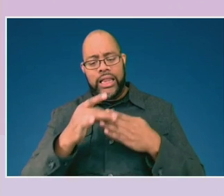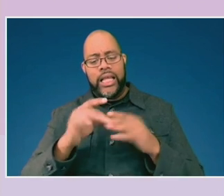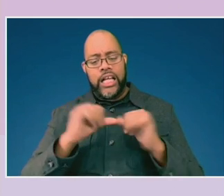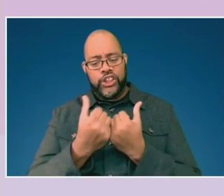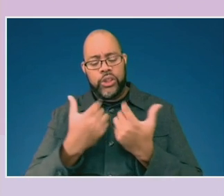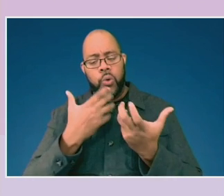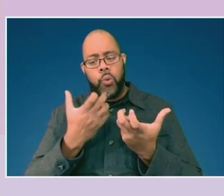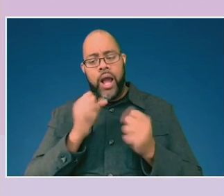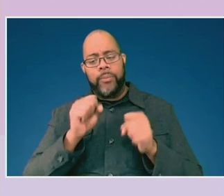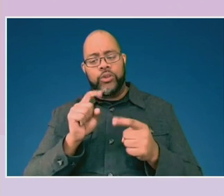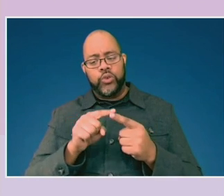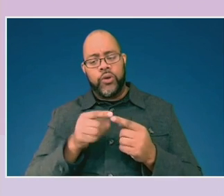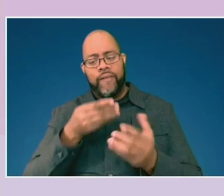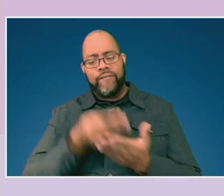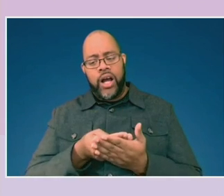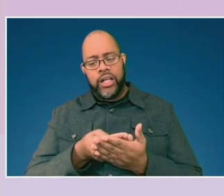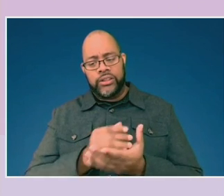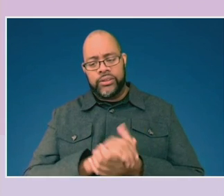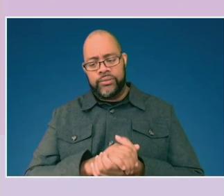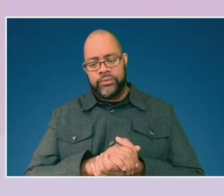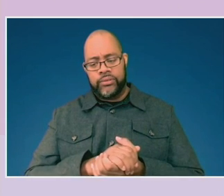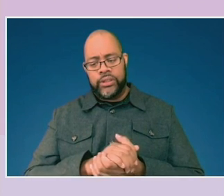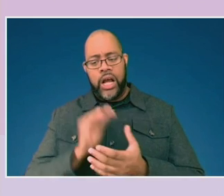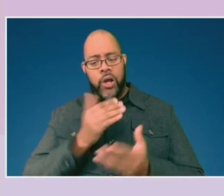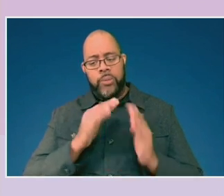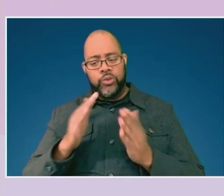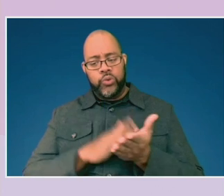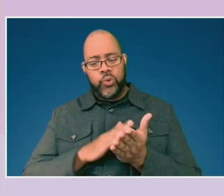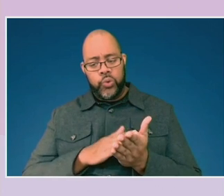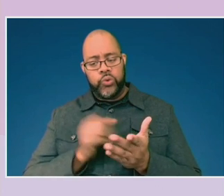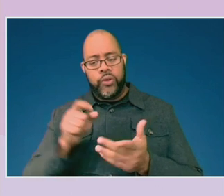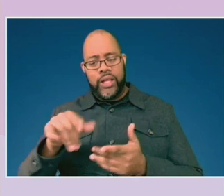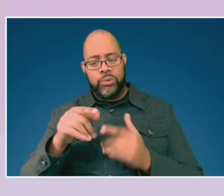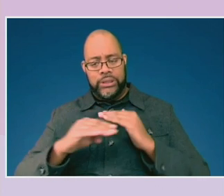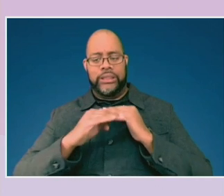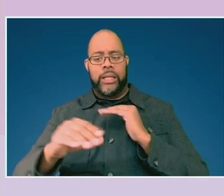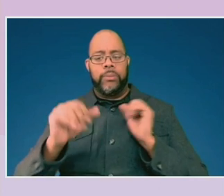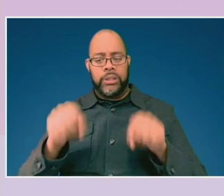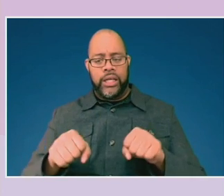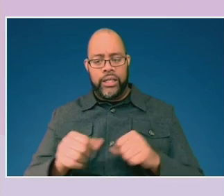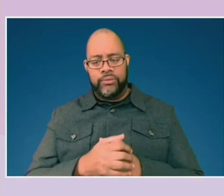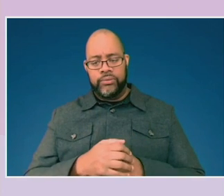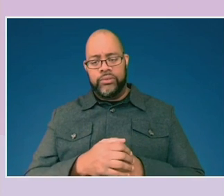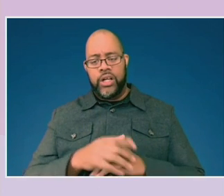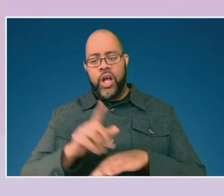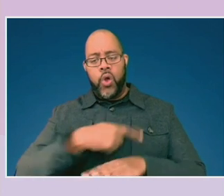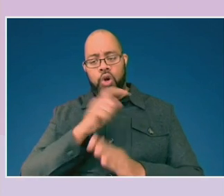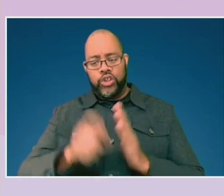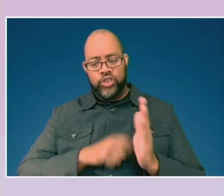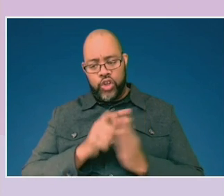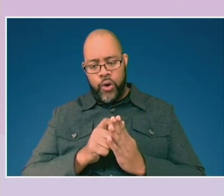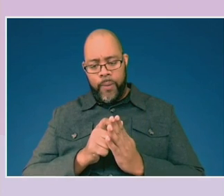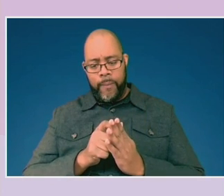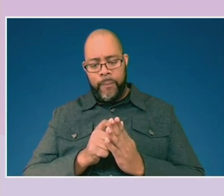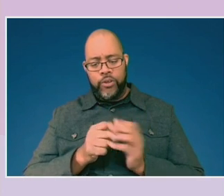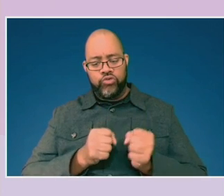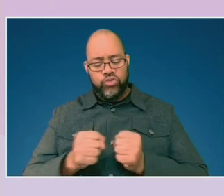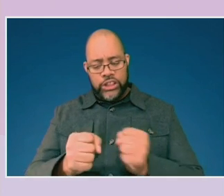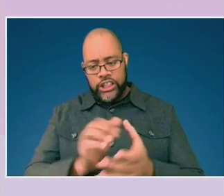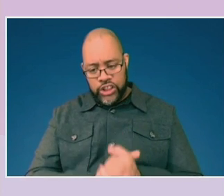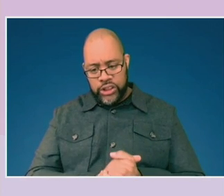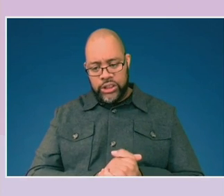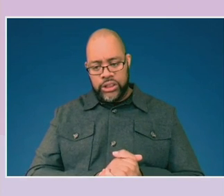be able to fund our community schools so they would be sustainable in a long-term, you know, strategic